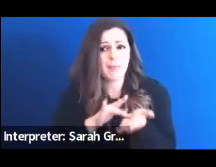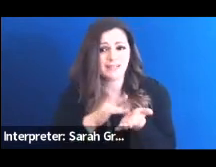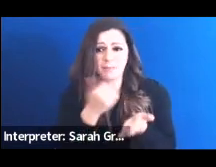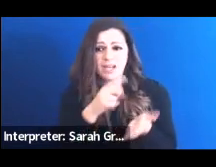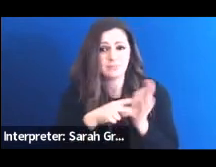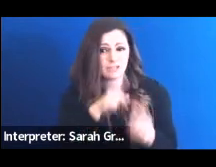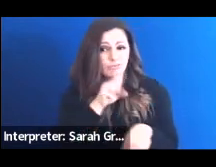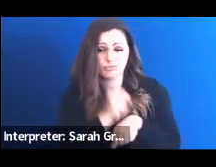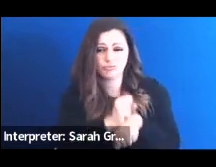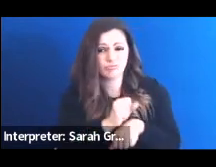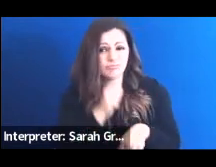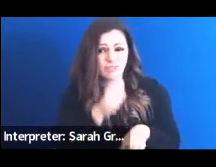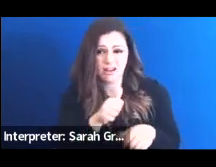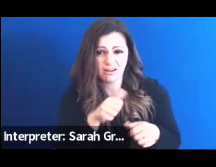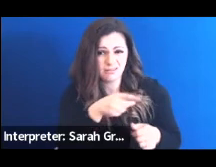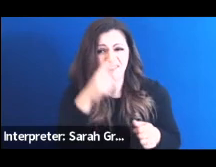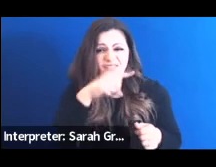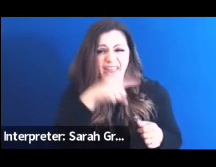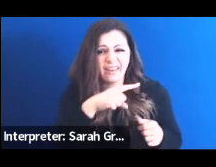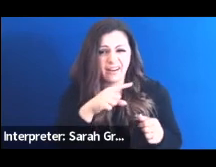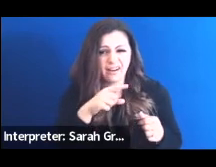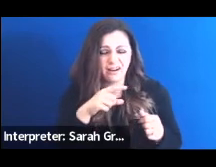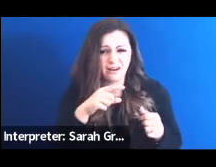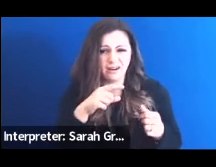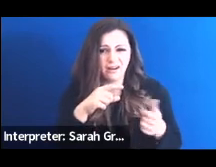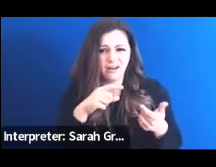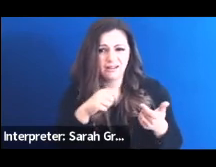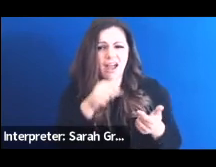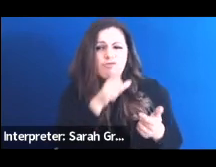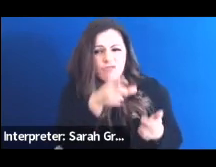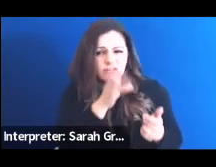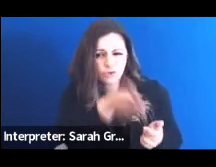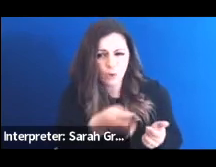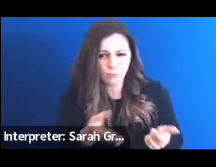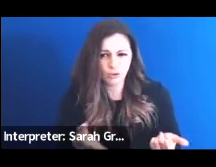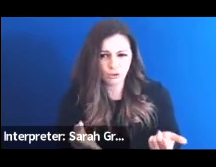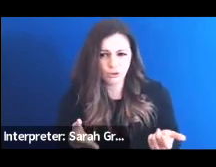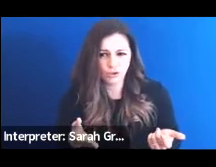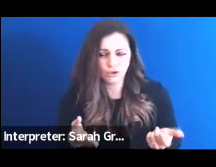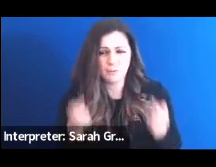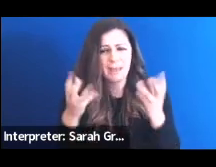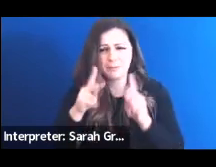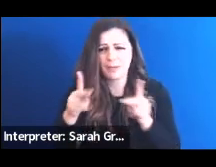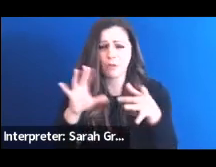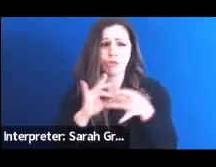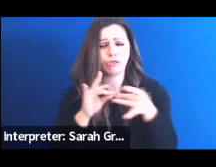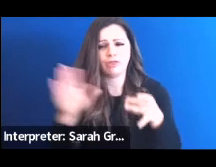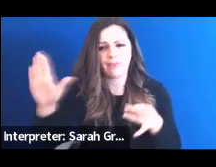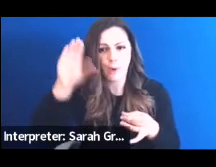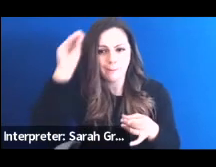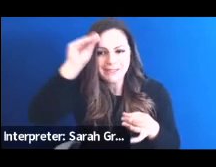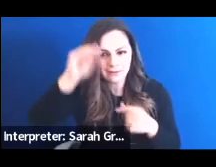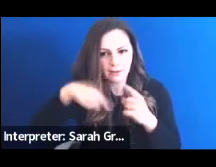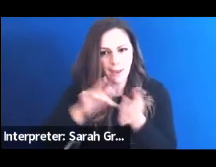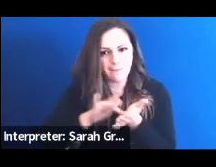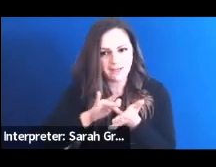A whole lot of people who have no medical background are quite free with giving their medical opinions about medication. And we really